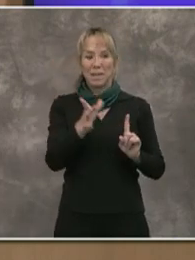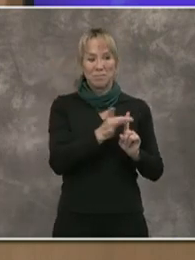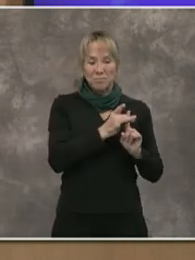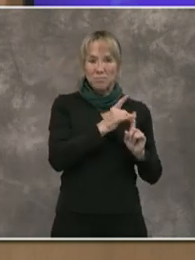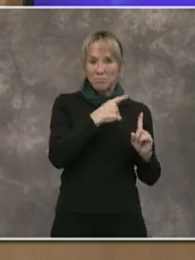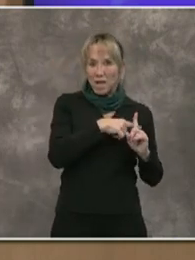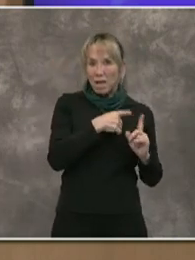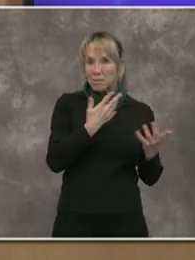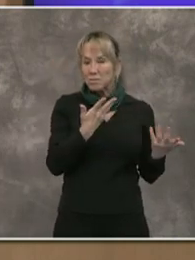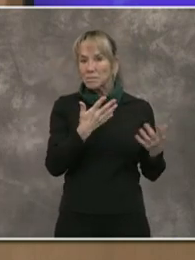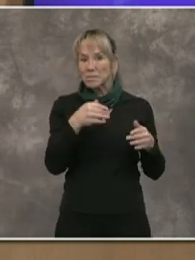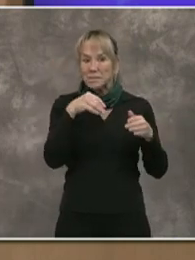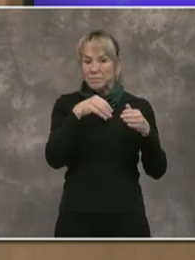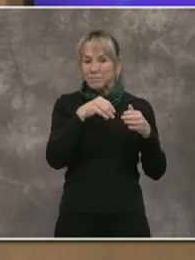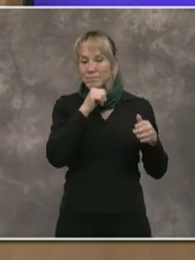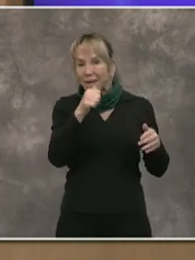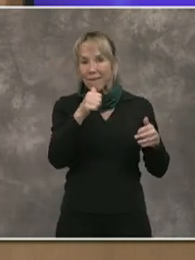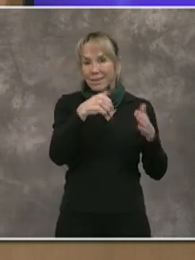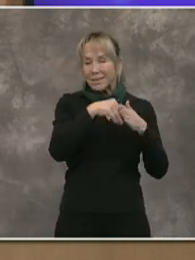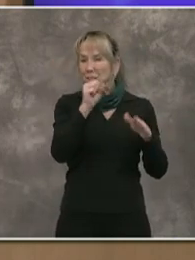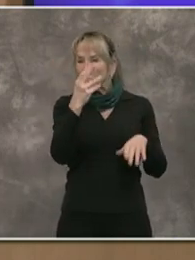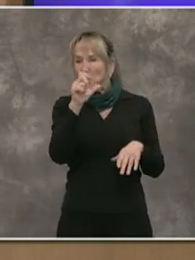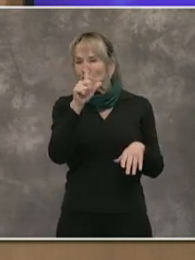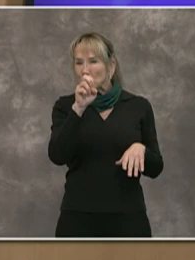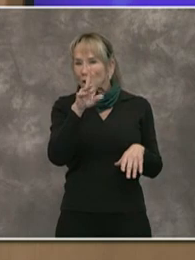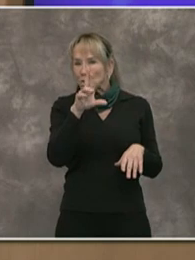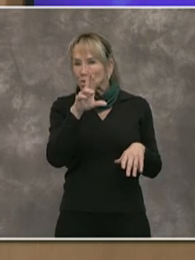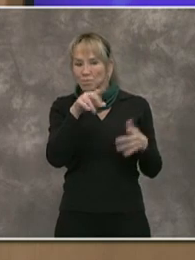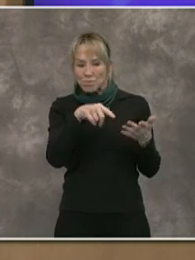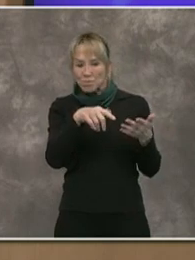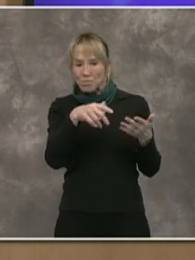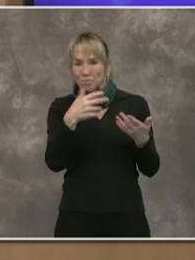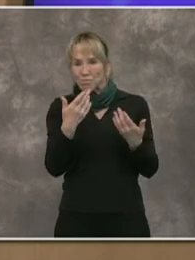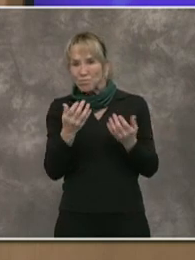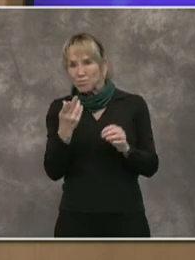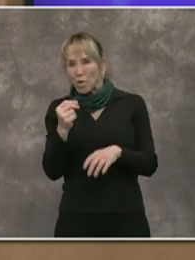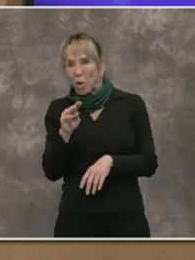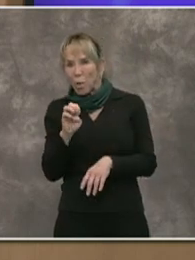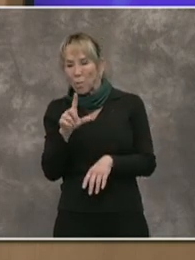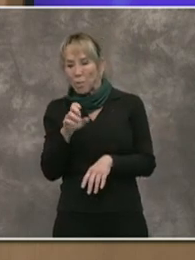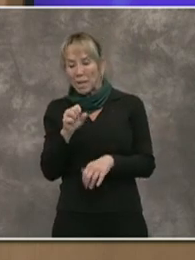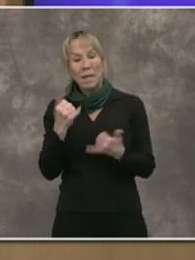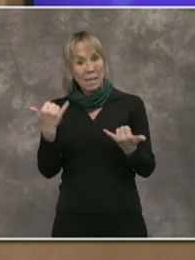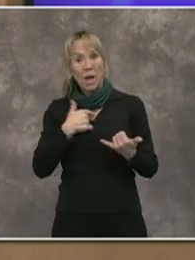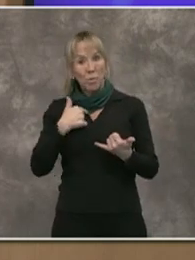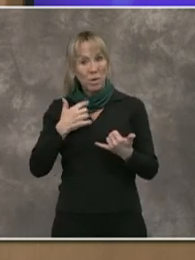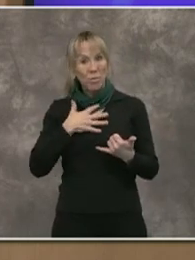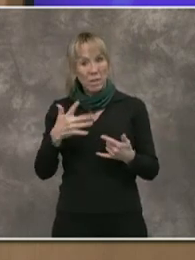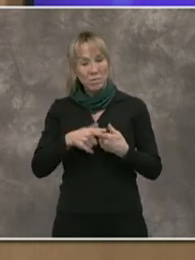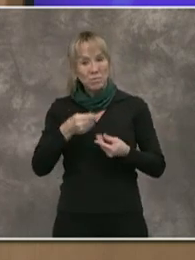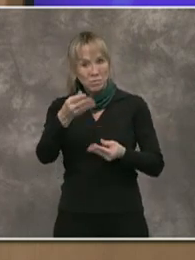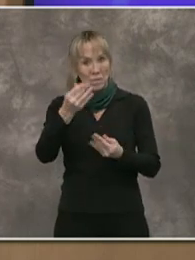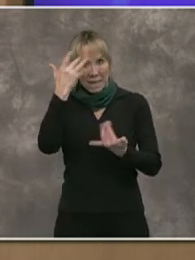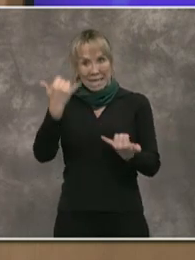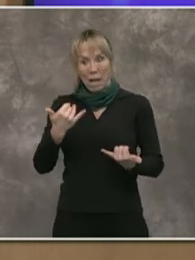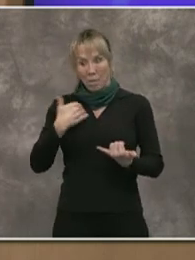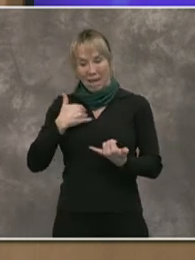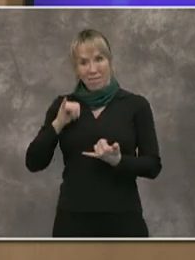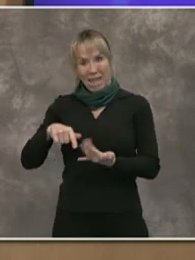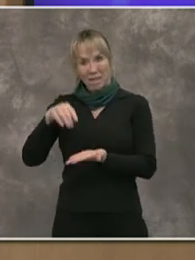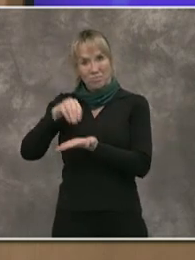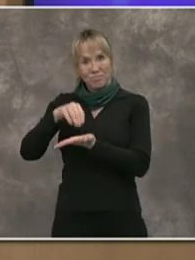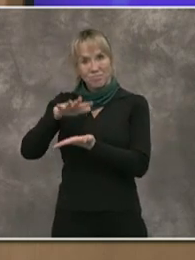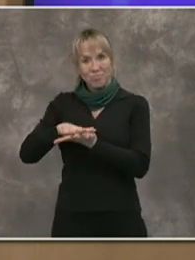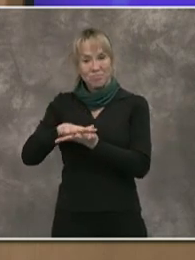tests that are unsheltered, and we're now in a position to share that, and we look forward to sharing that in an ongoing basis. So what's changed is simply